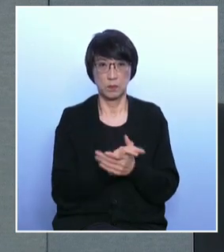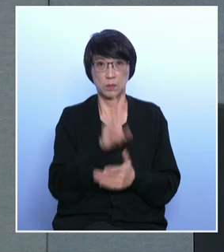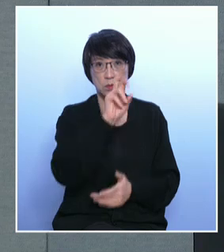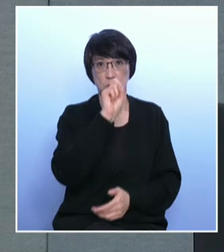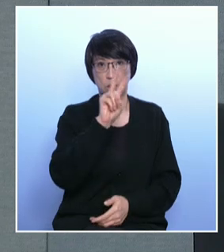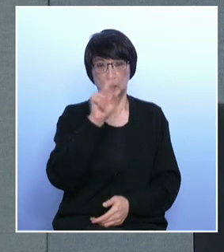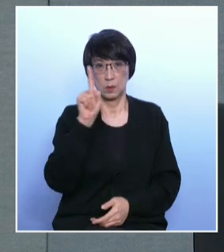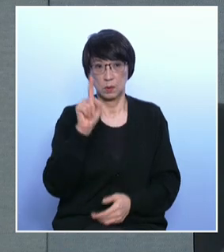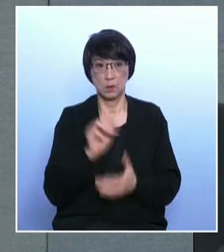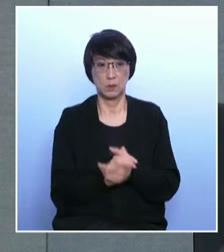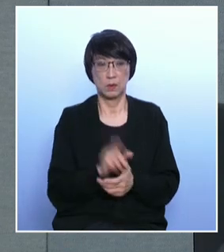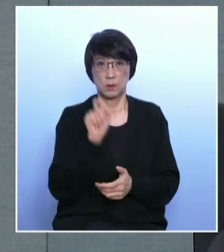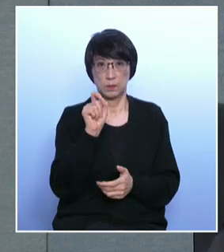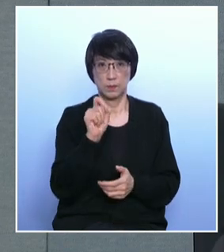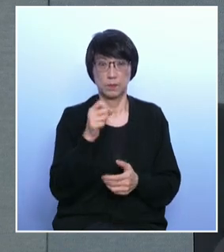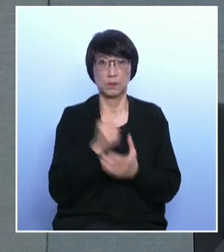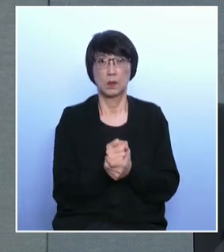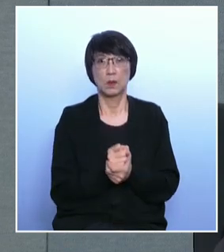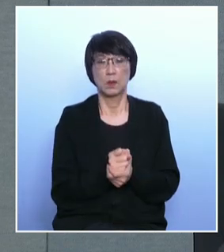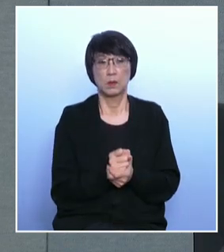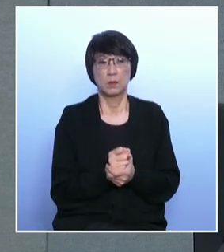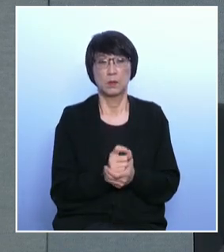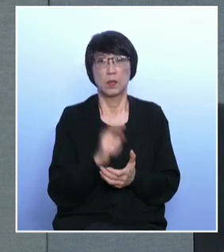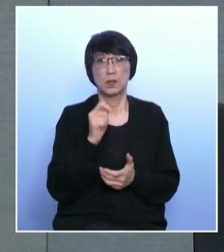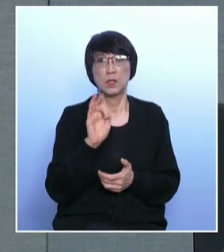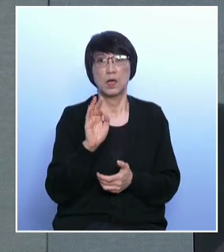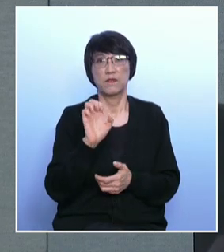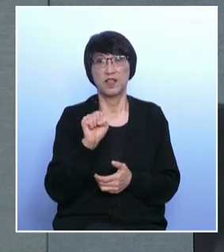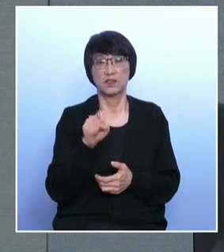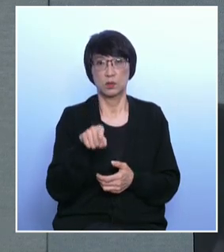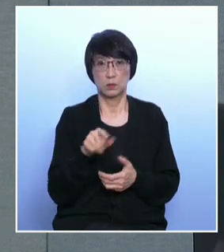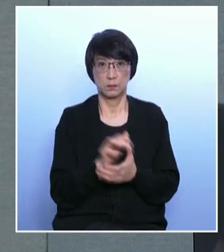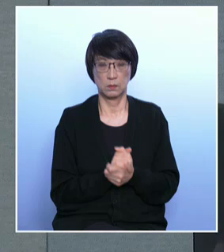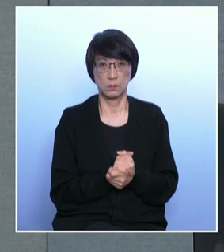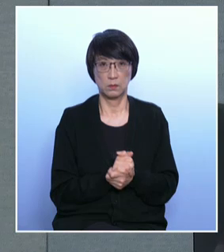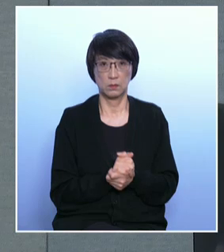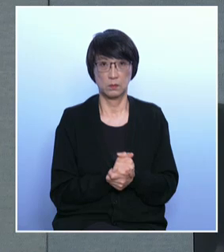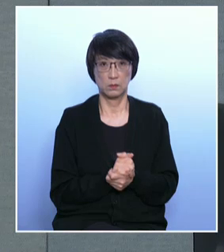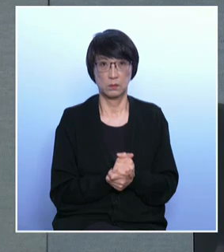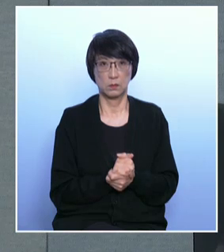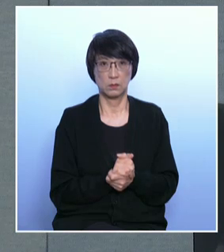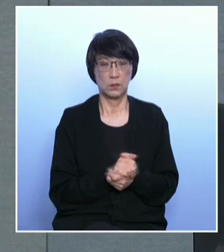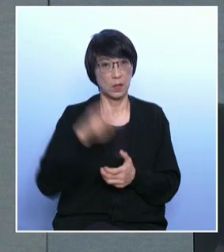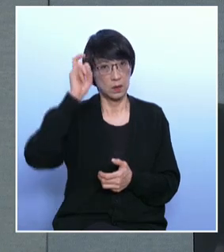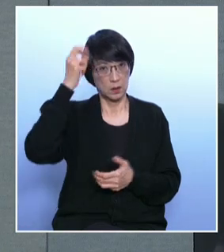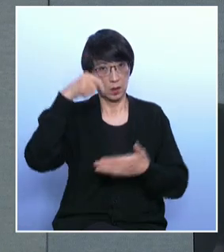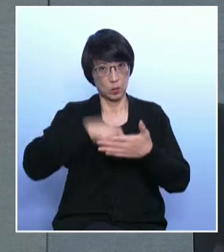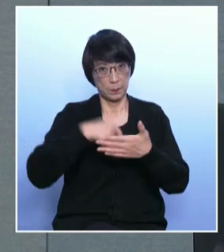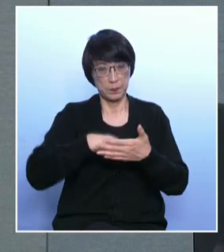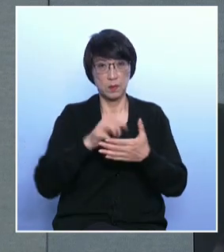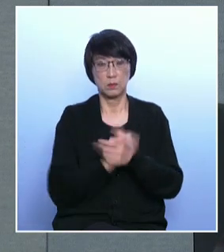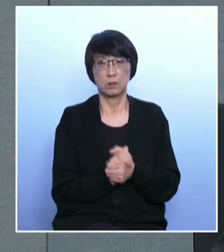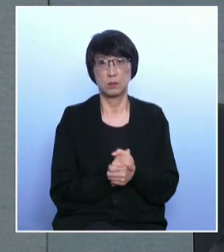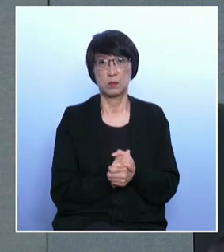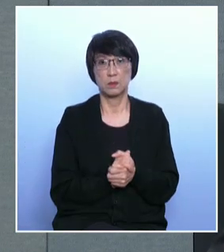About the background, in 2010, we conducted TFS, Technical